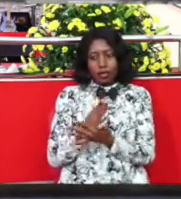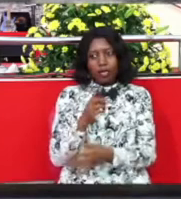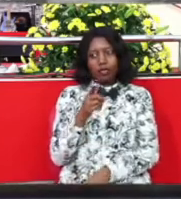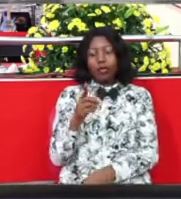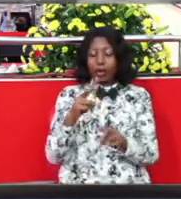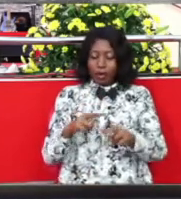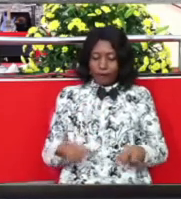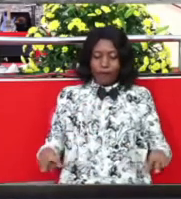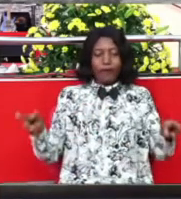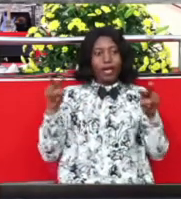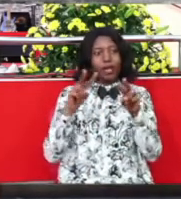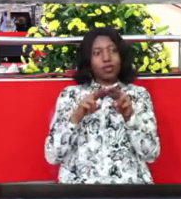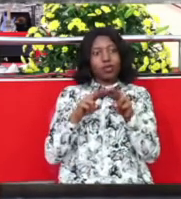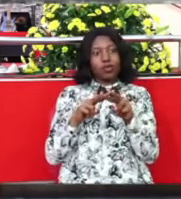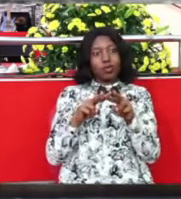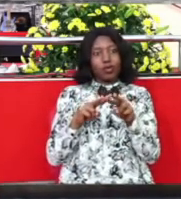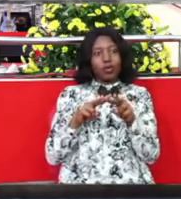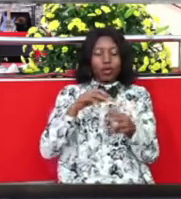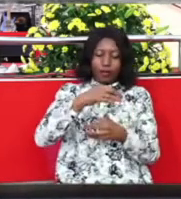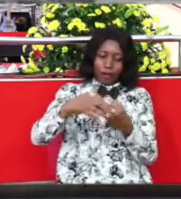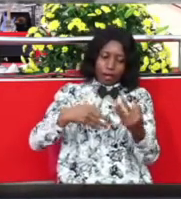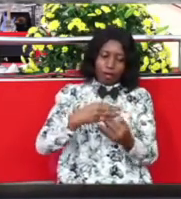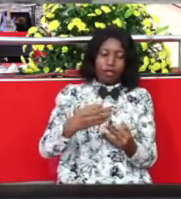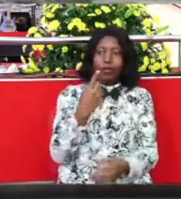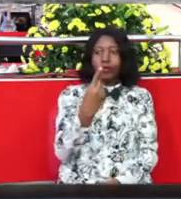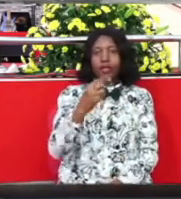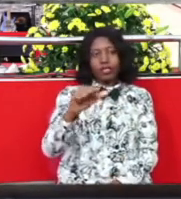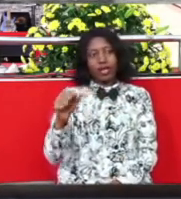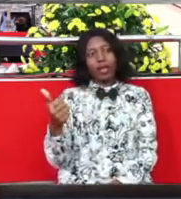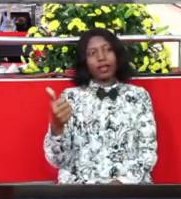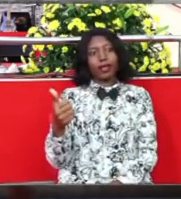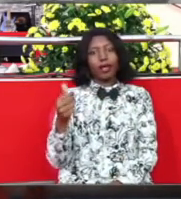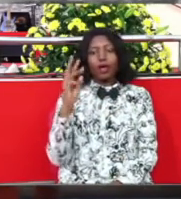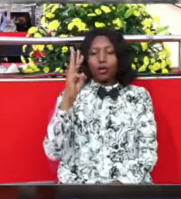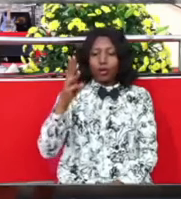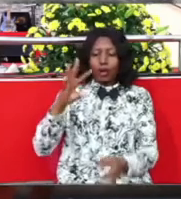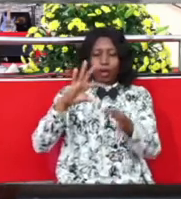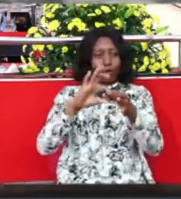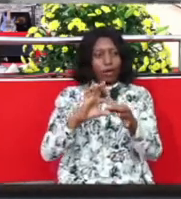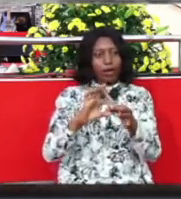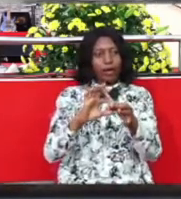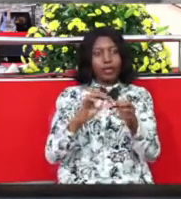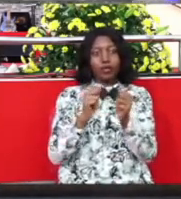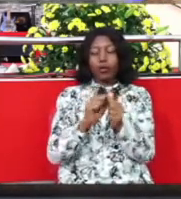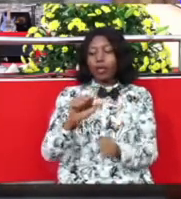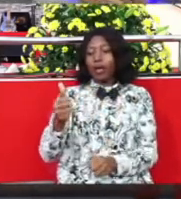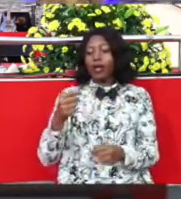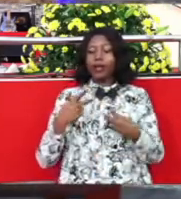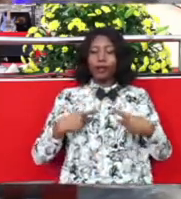one another. Utatilia maanani ushirika wa mmoja kwa mwingine. You will start seeking to connect with brethren within the church. Utaanza kutamania